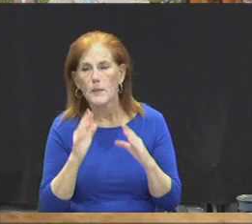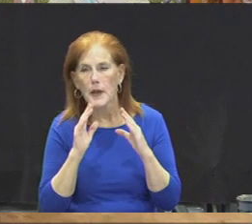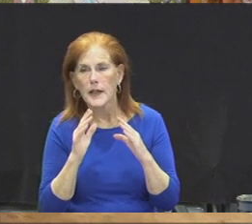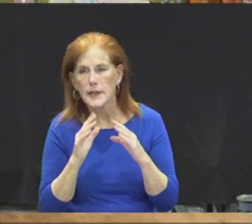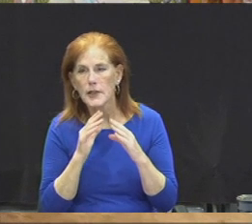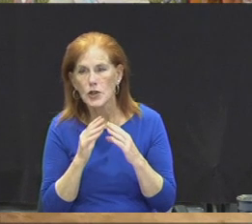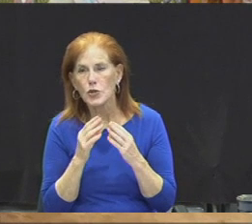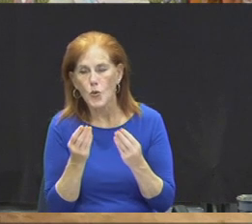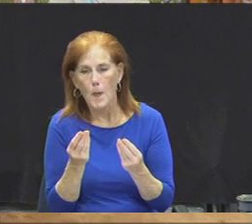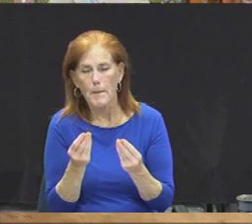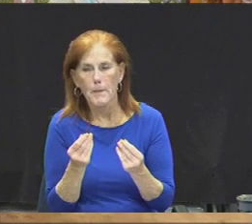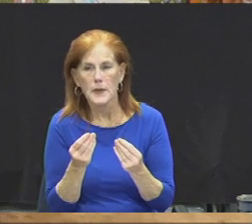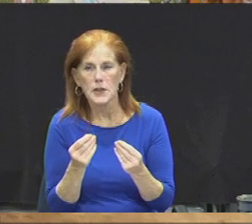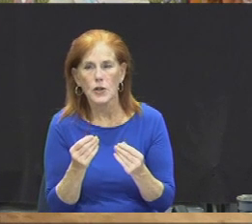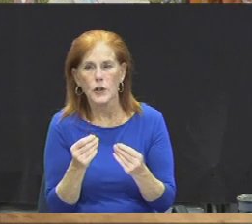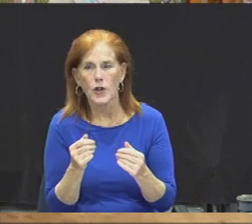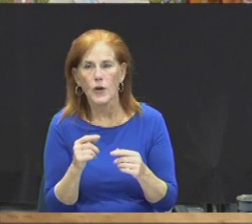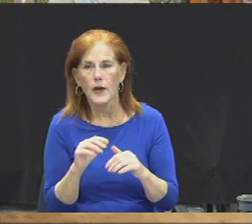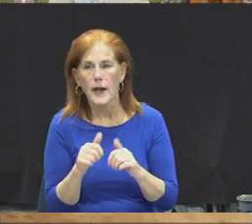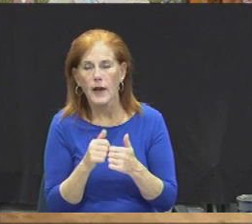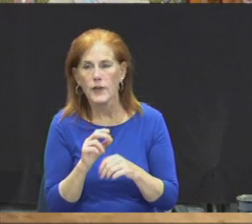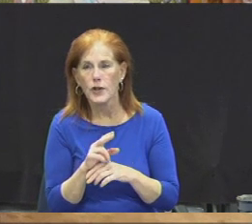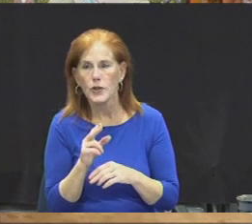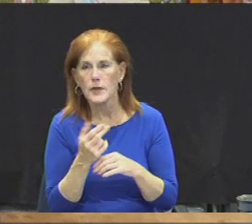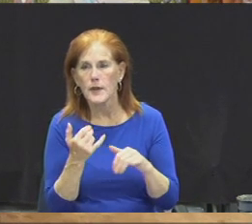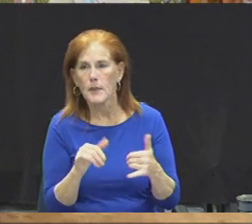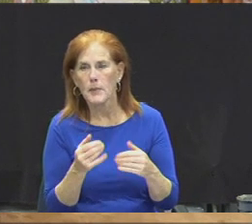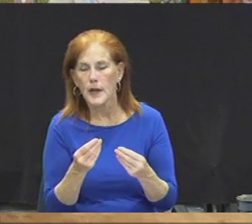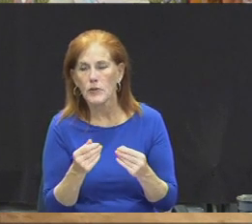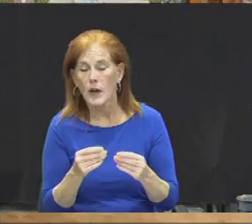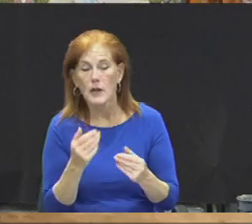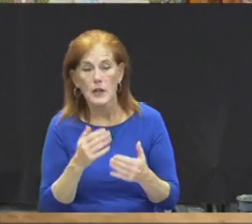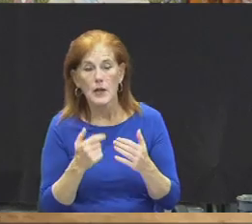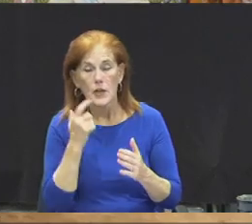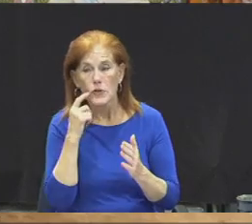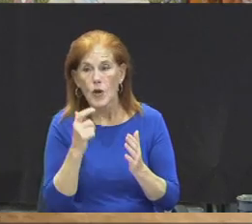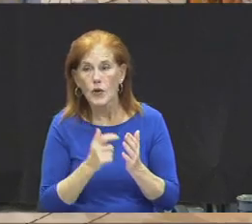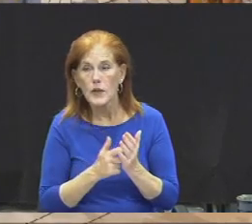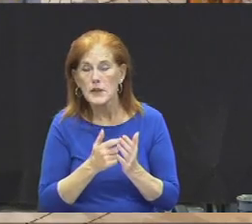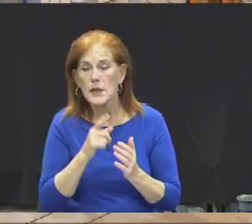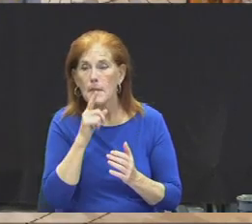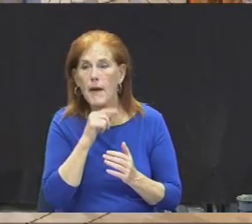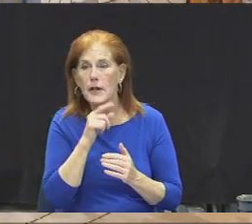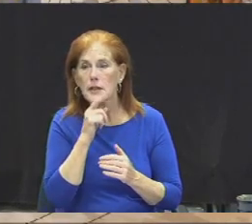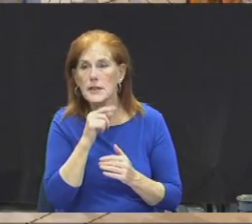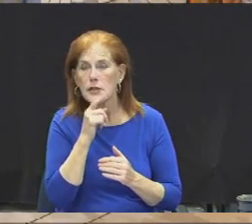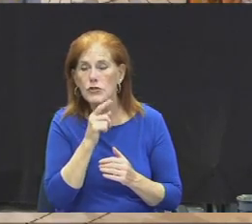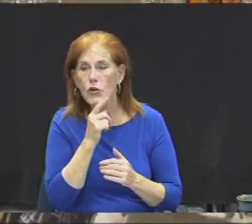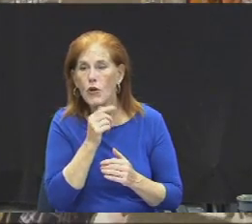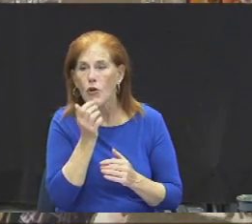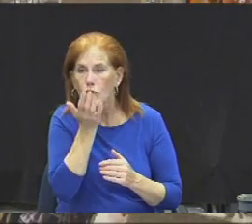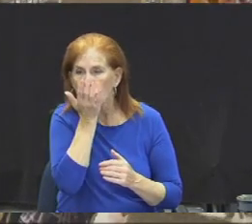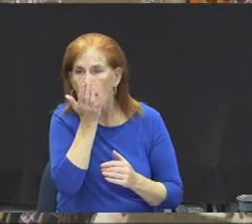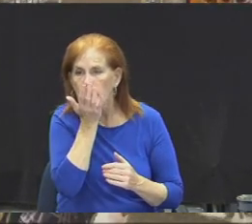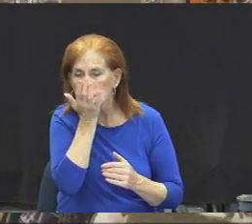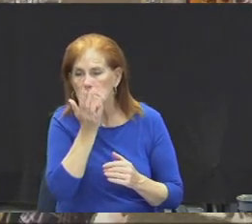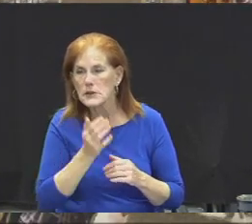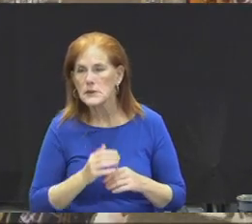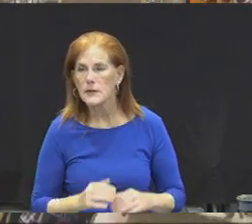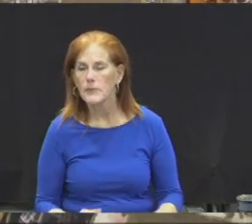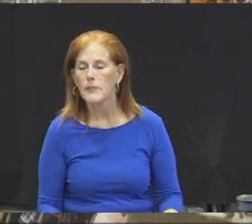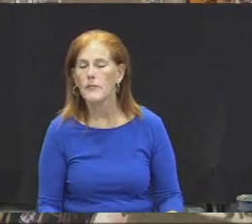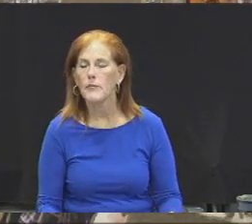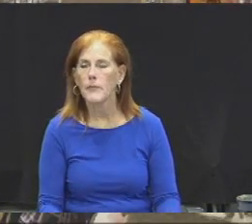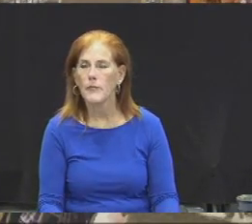to materials and how those are used. In the playground, you saw probably some artificial turf. I'll just jump back really quickly.